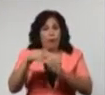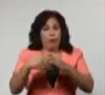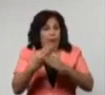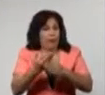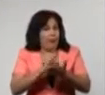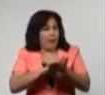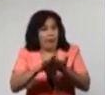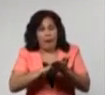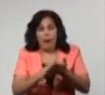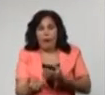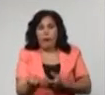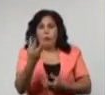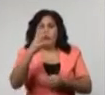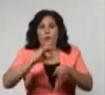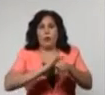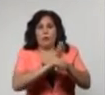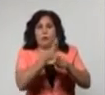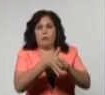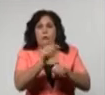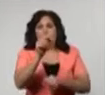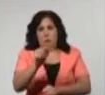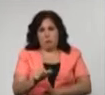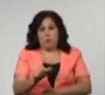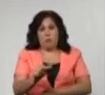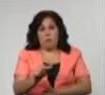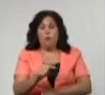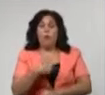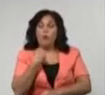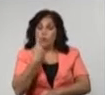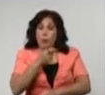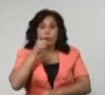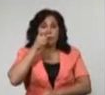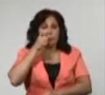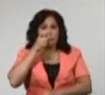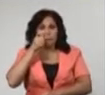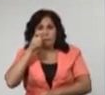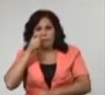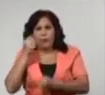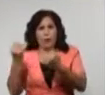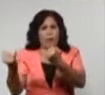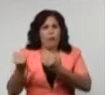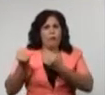more than 30 to 40 days now.